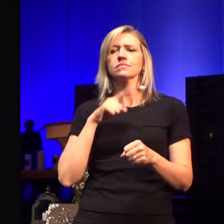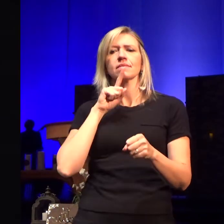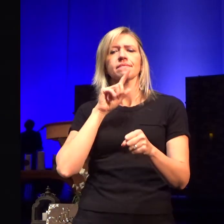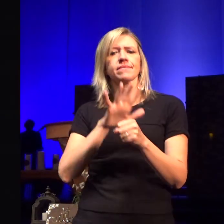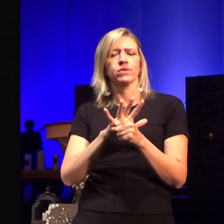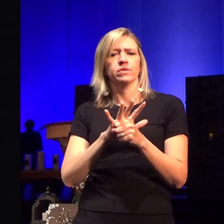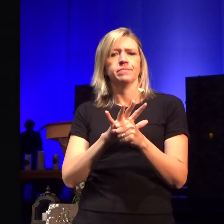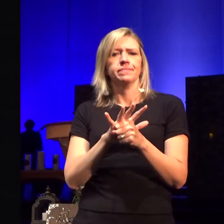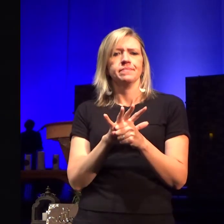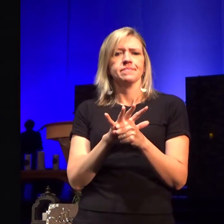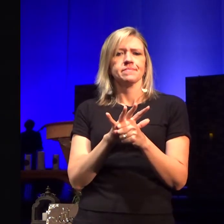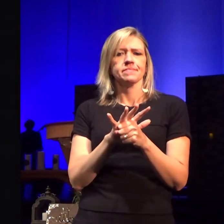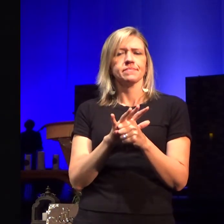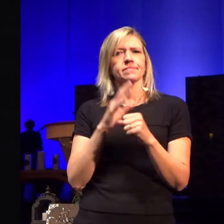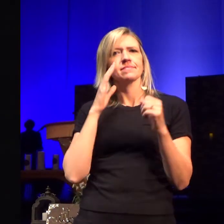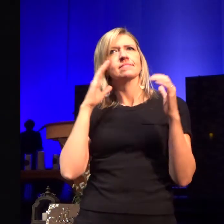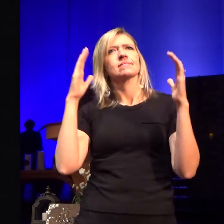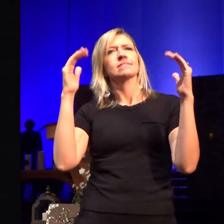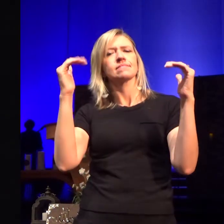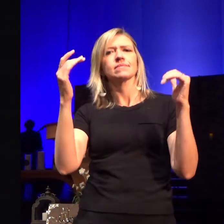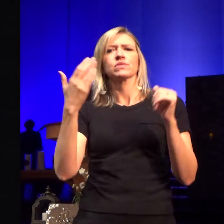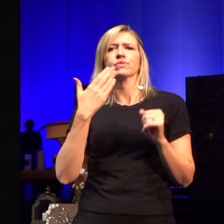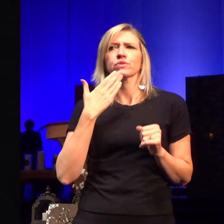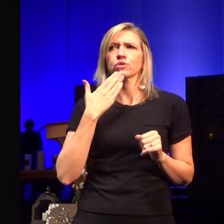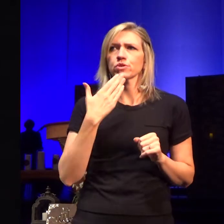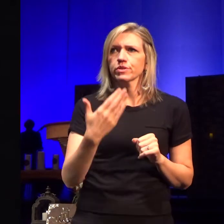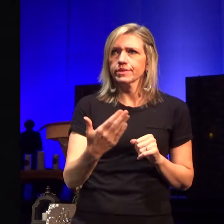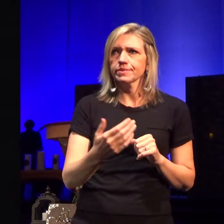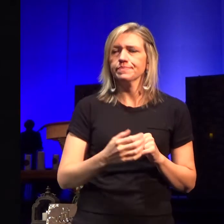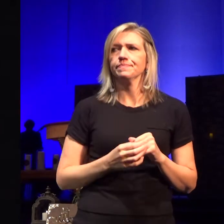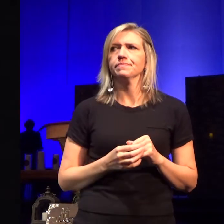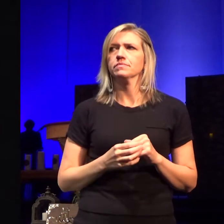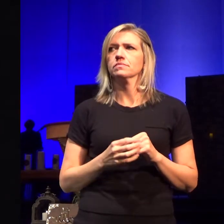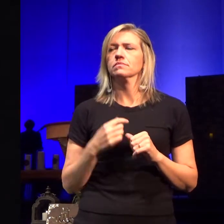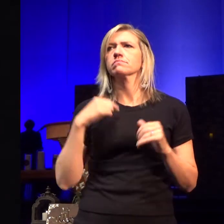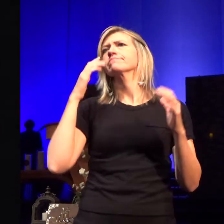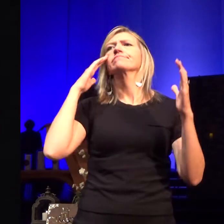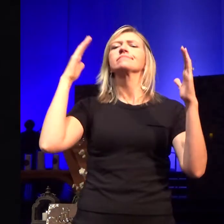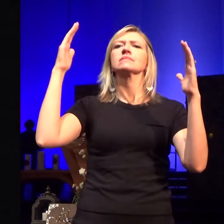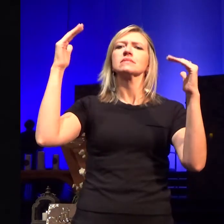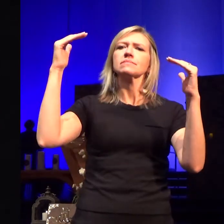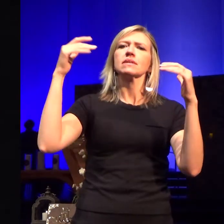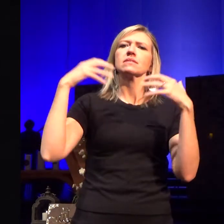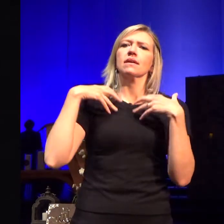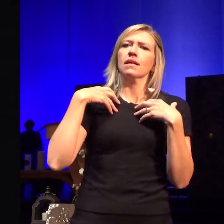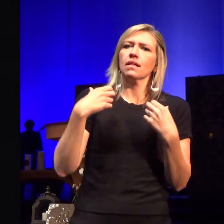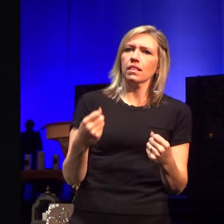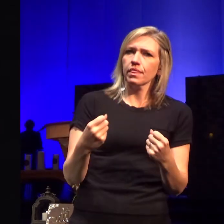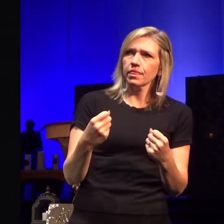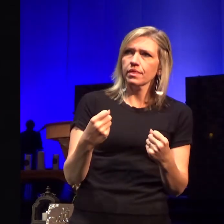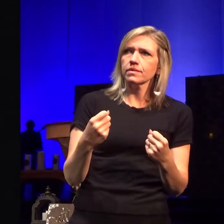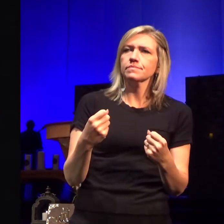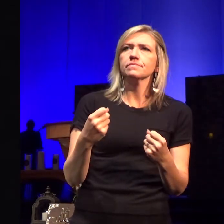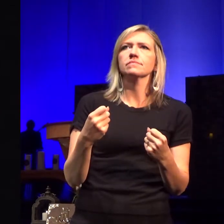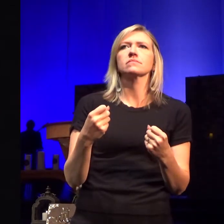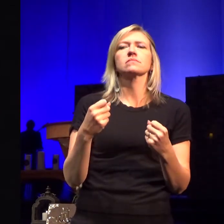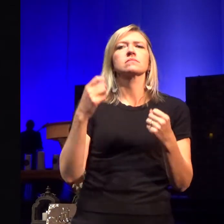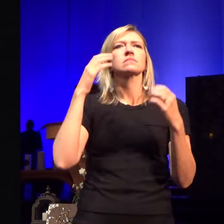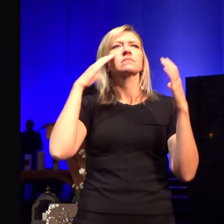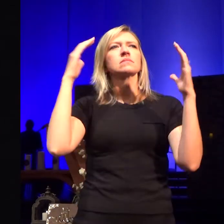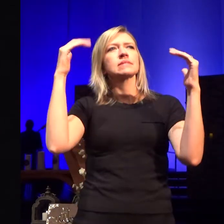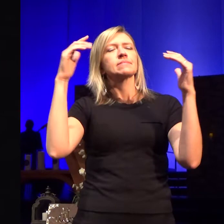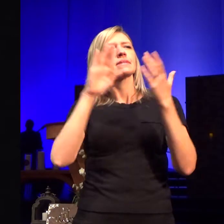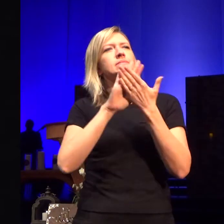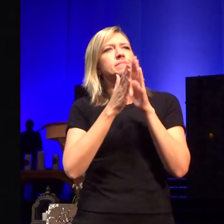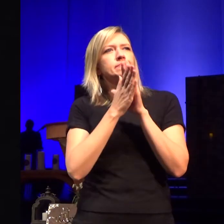an expectation of good, an expectation of health, an expectation